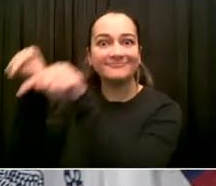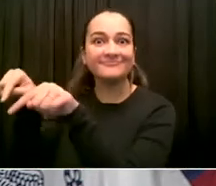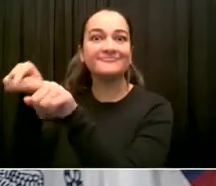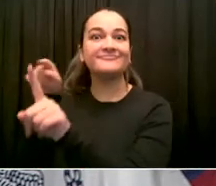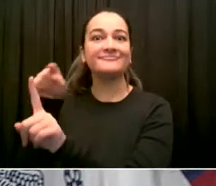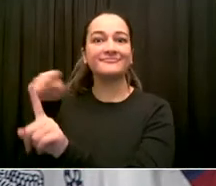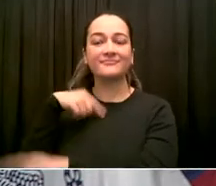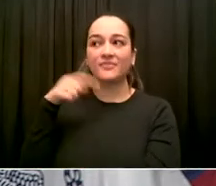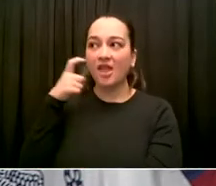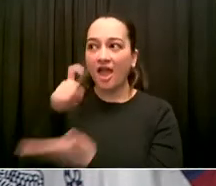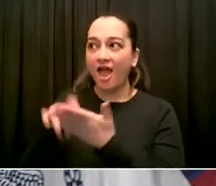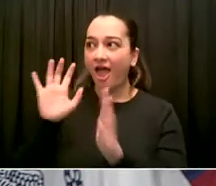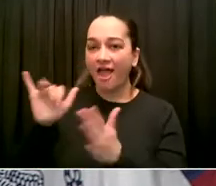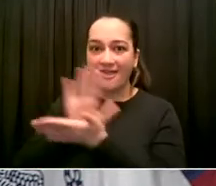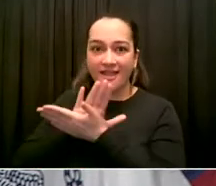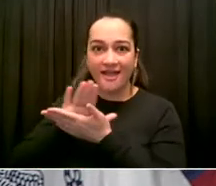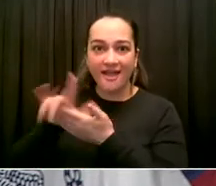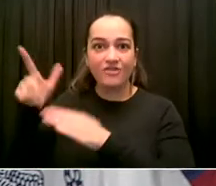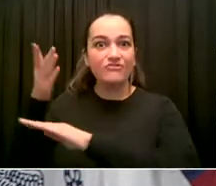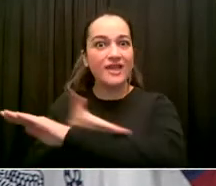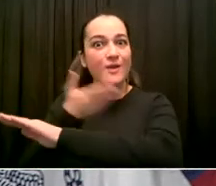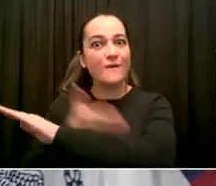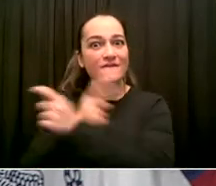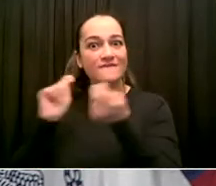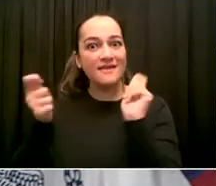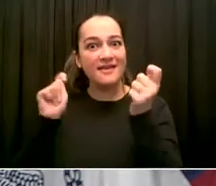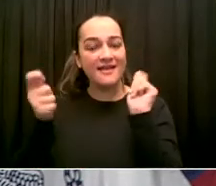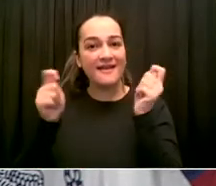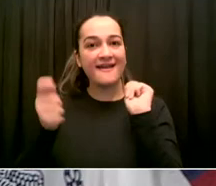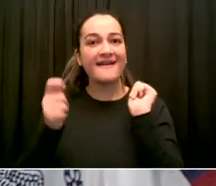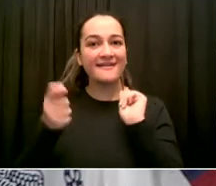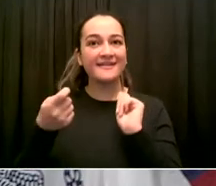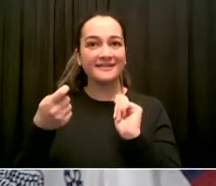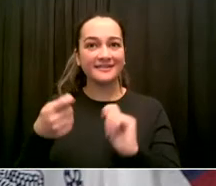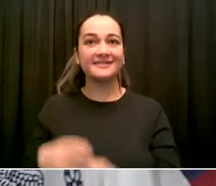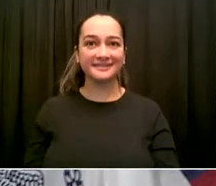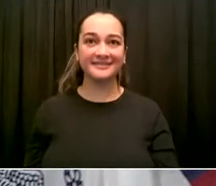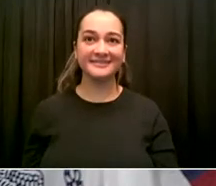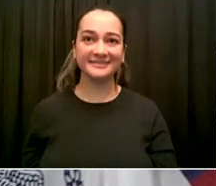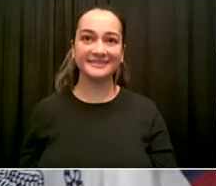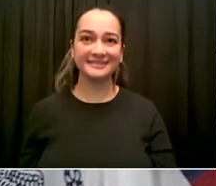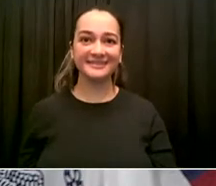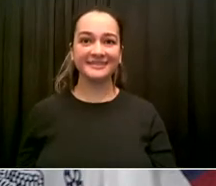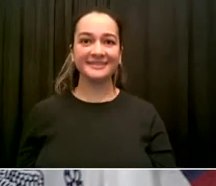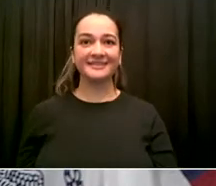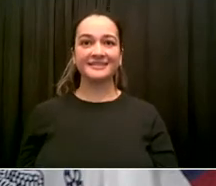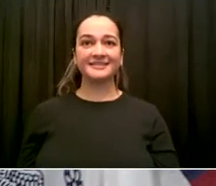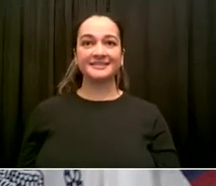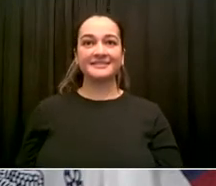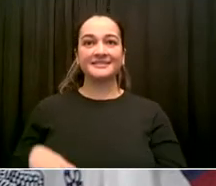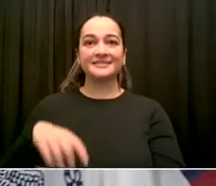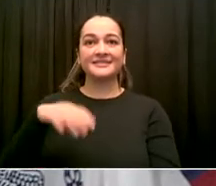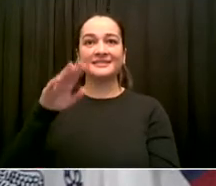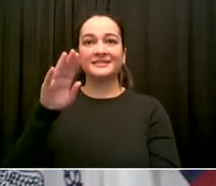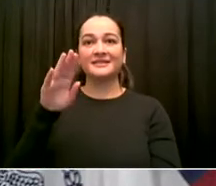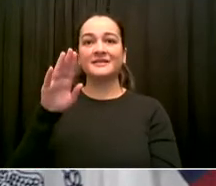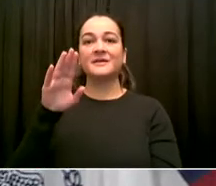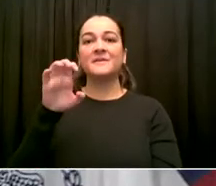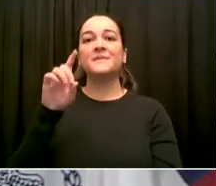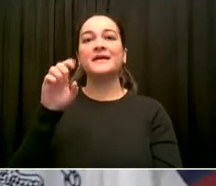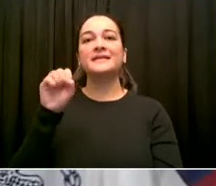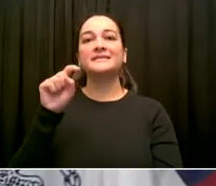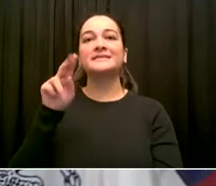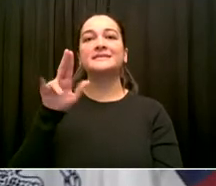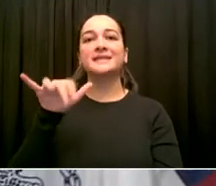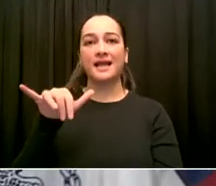Park, a historic park in Brownsville, a $30 million effort that's going to do so much to help the Brownsville community move forward and help